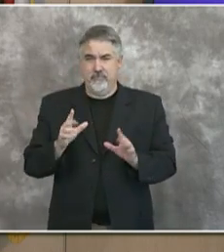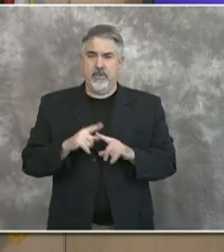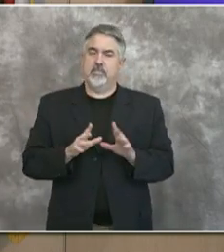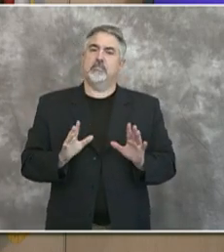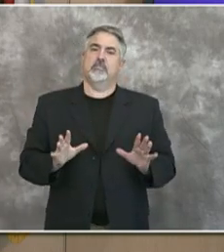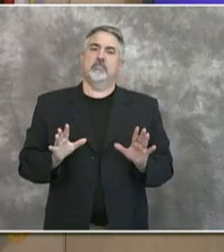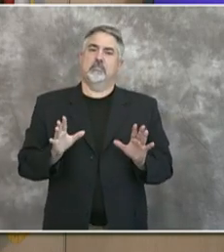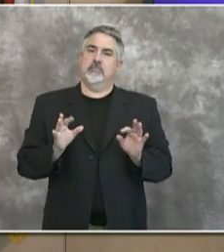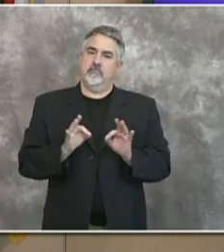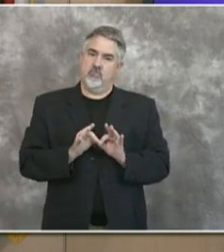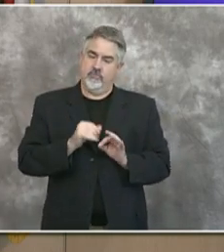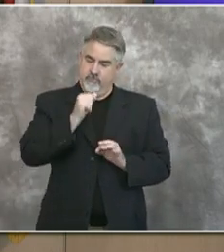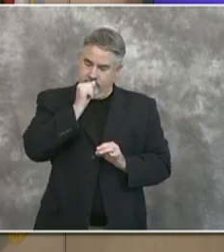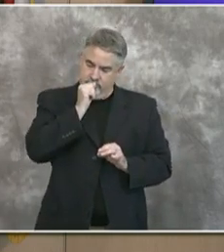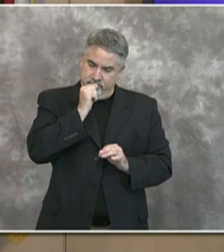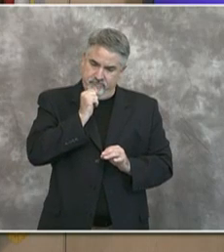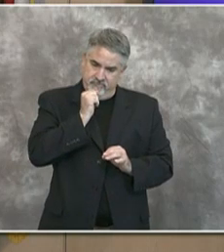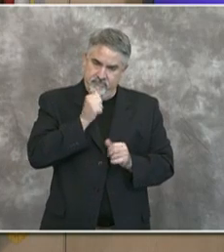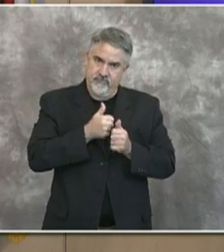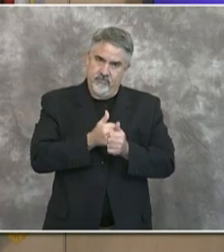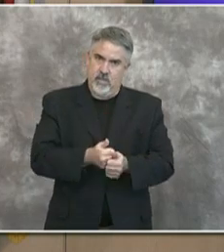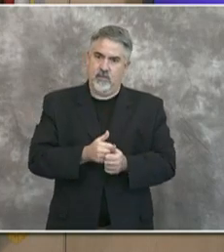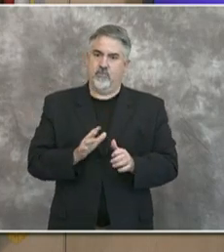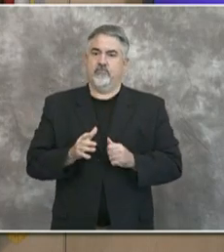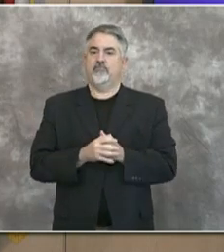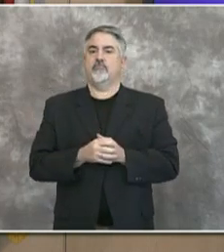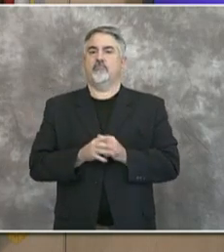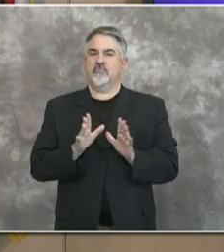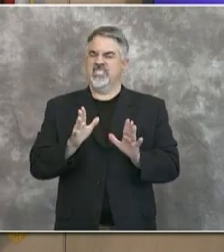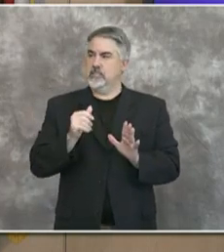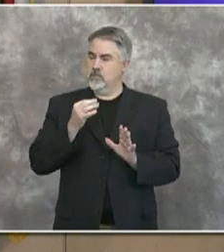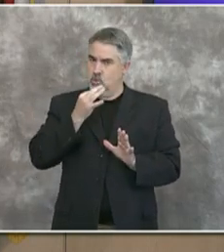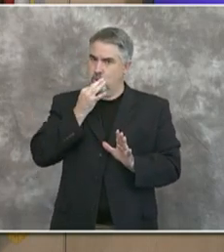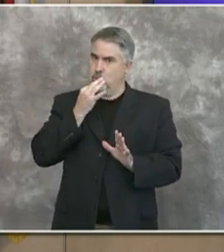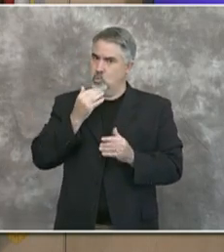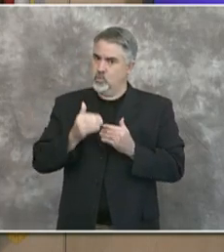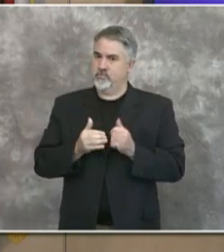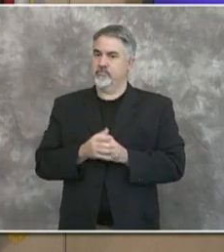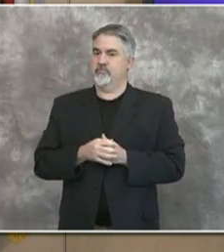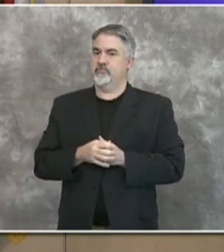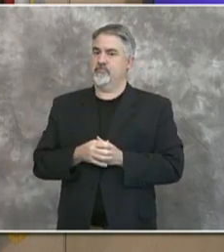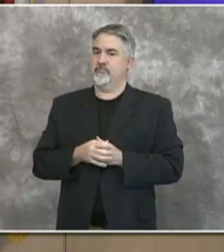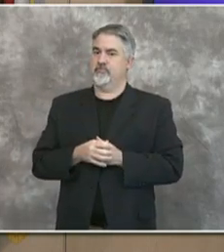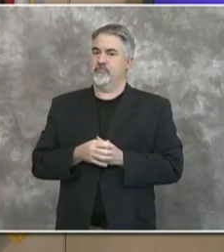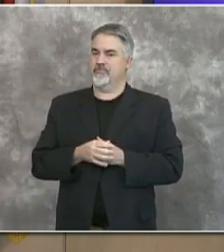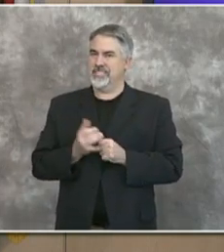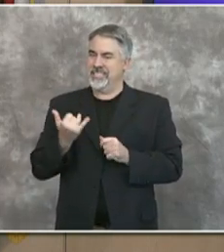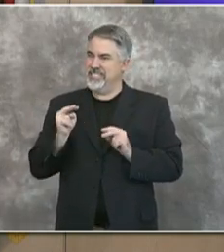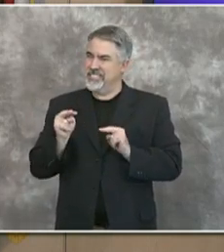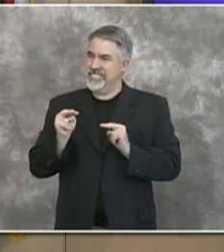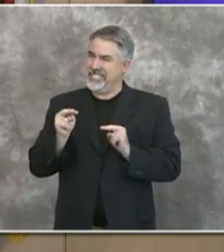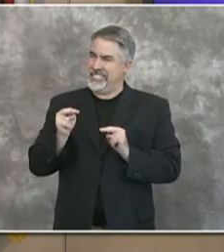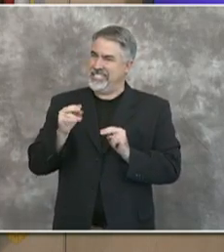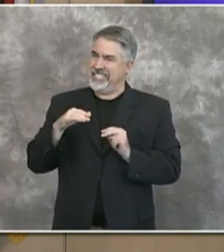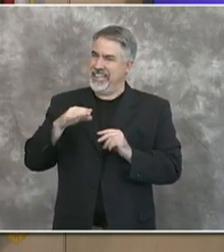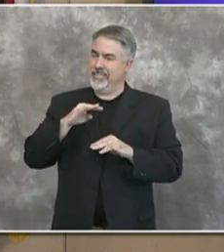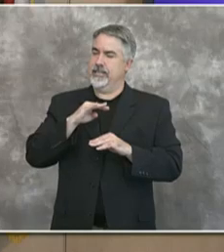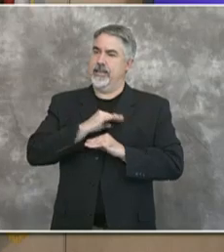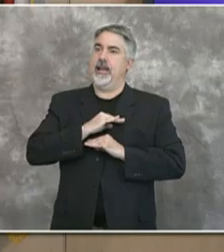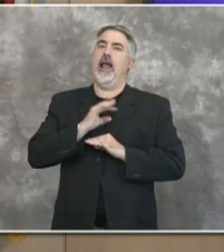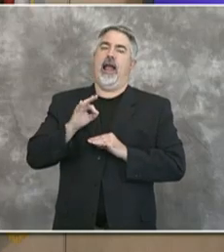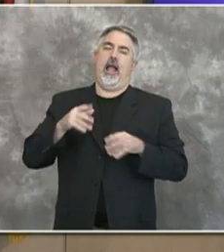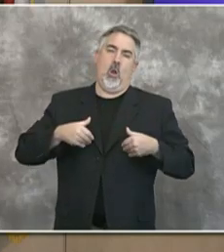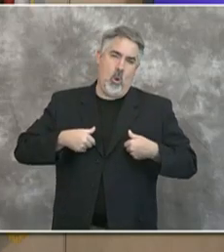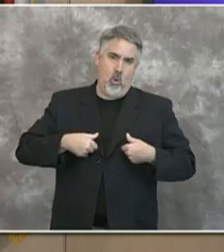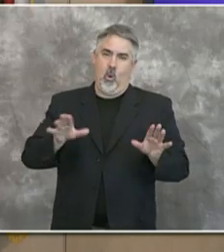makes unique. And so we would like to do that. We would like to do that very soon. But we really have to continue to evaluate the numbers and the cases and where we are to be in a position to do